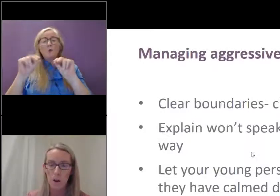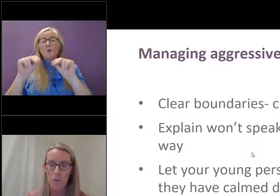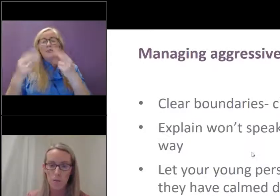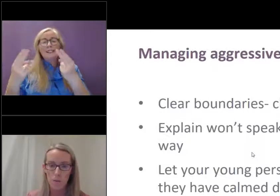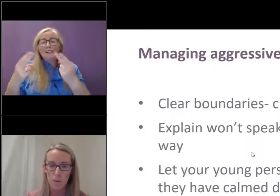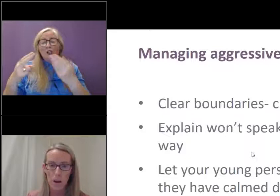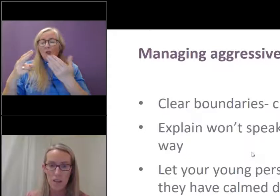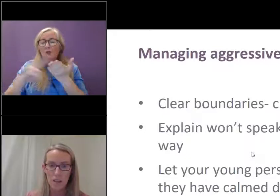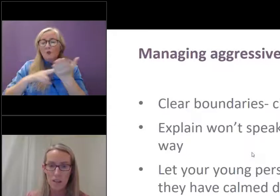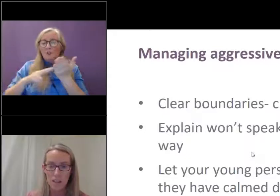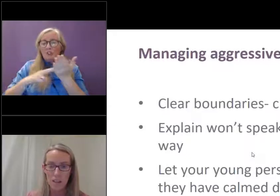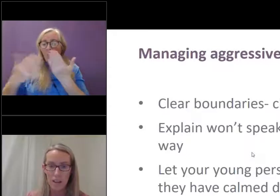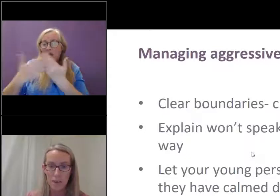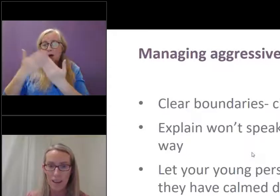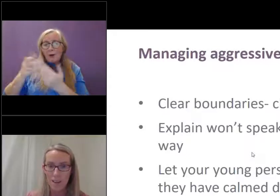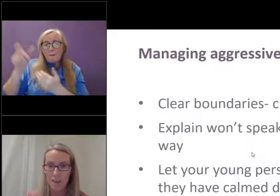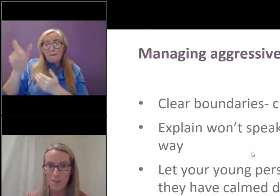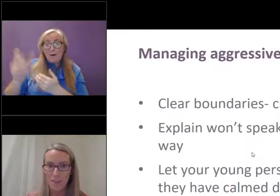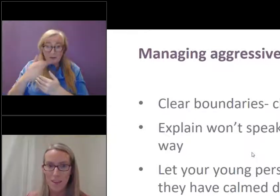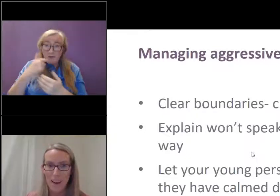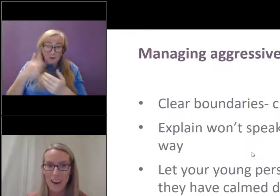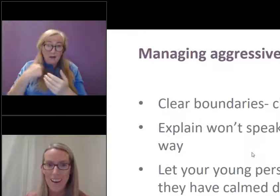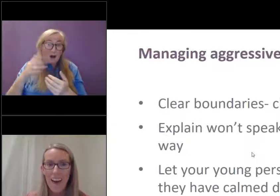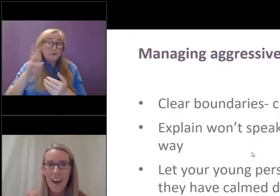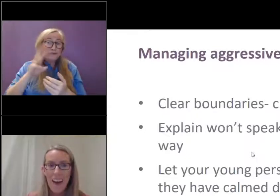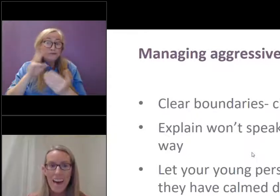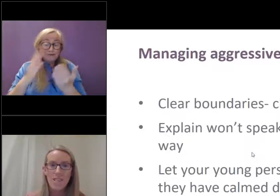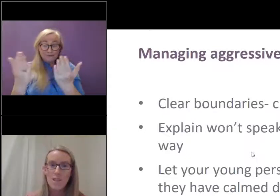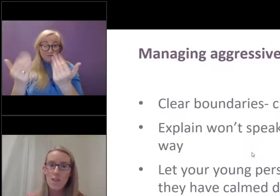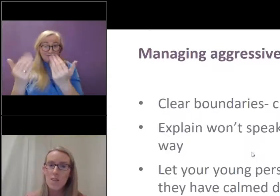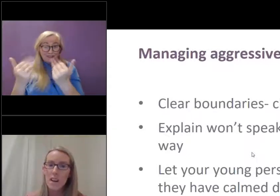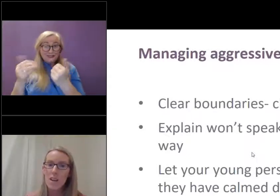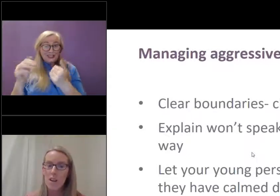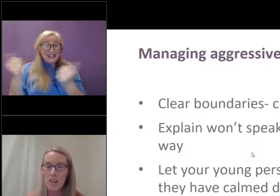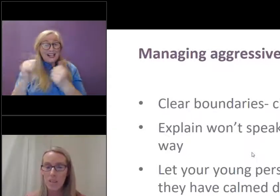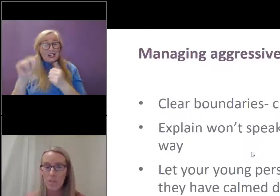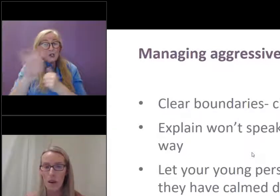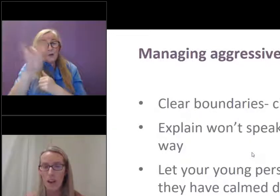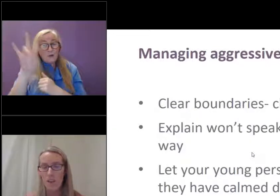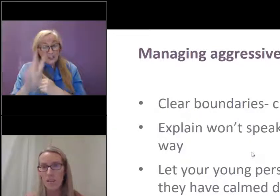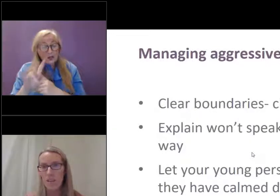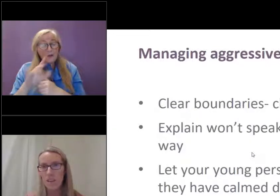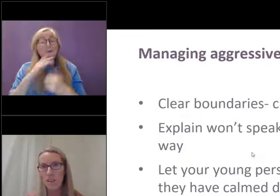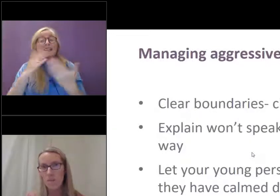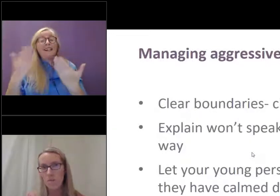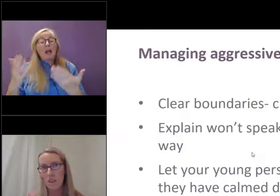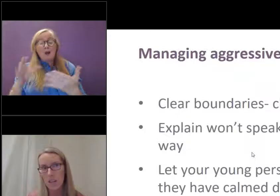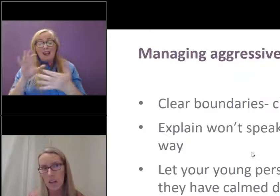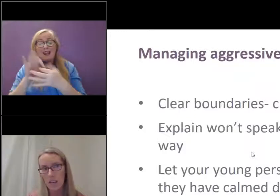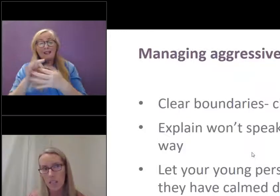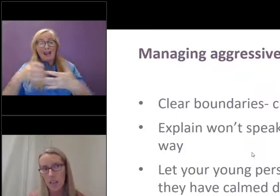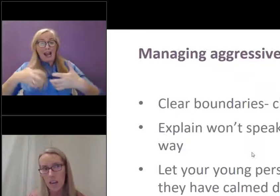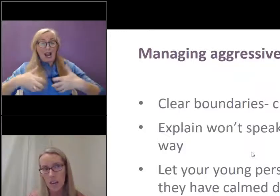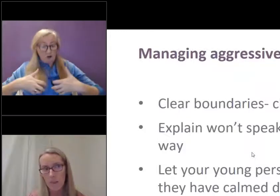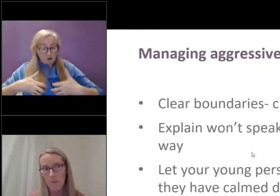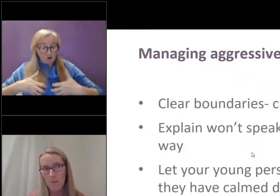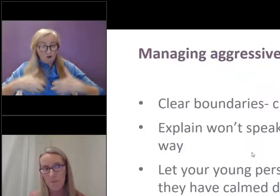know, we're open for questions and we'll answer them if we can. And so just around aggressive behavior. So this is something